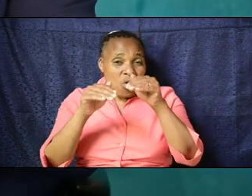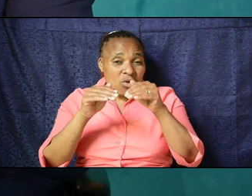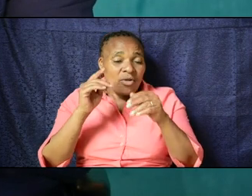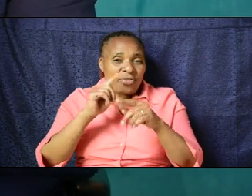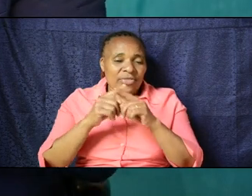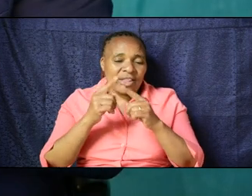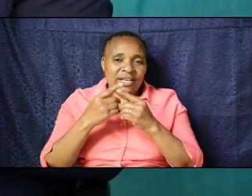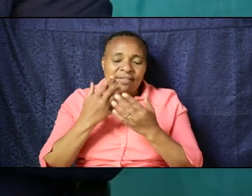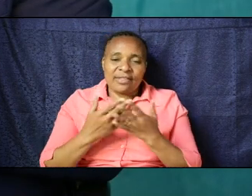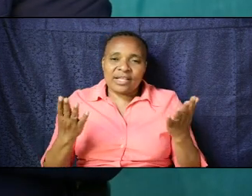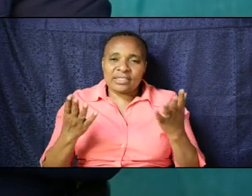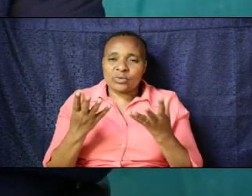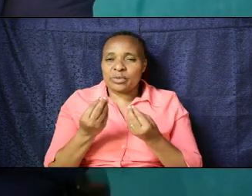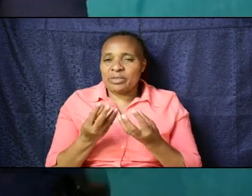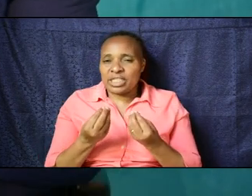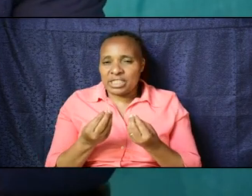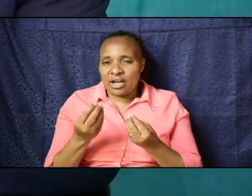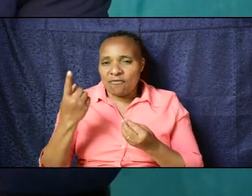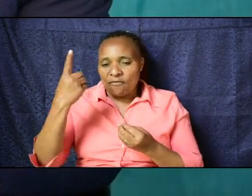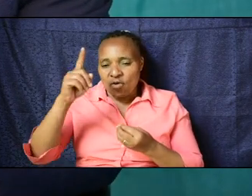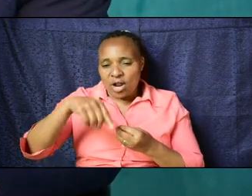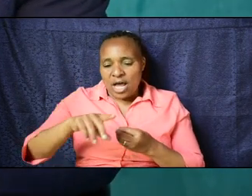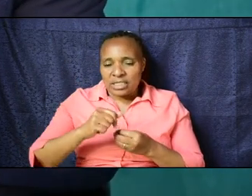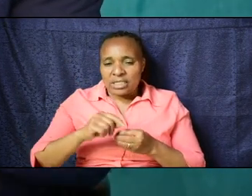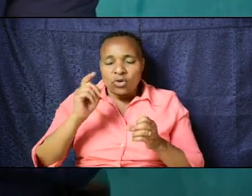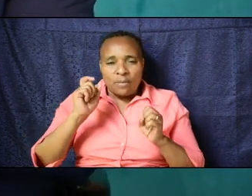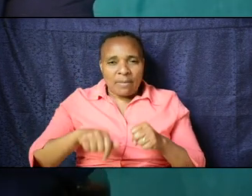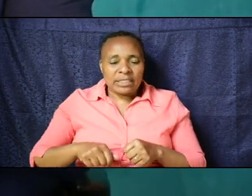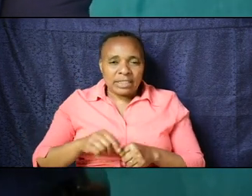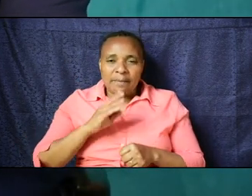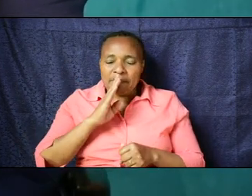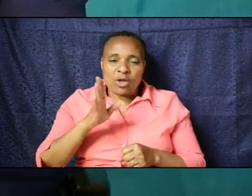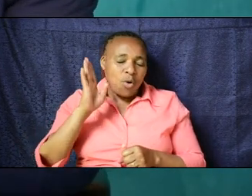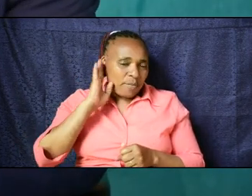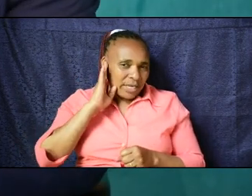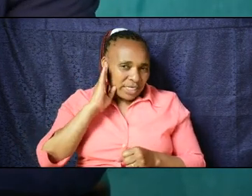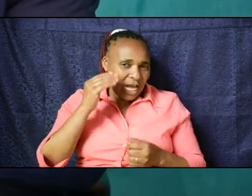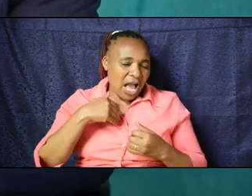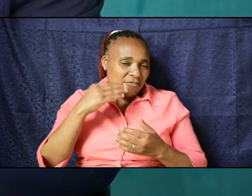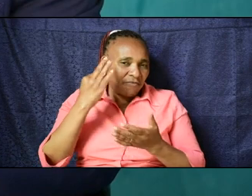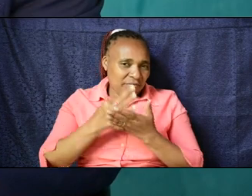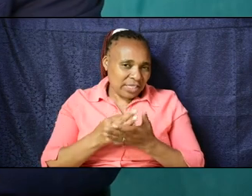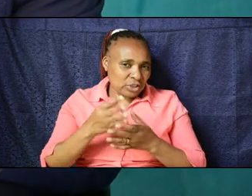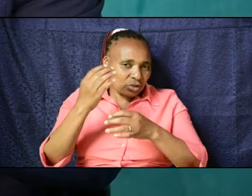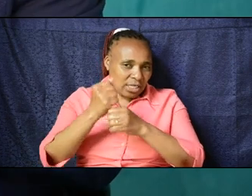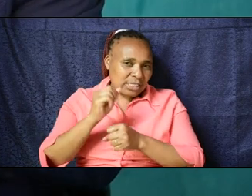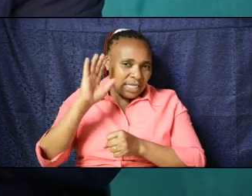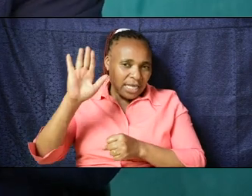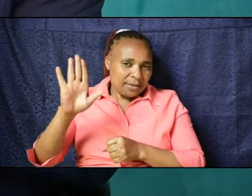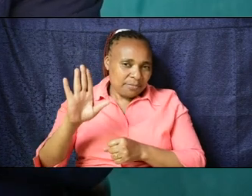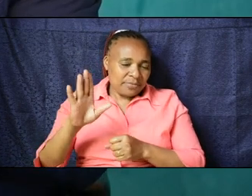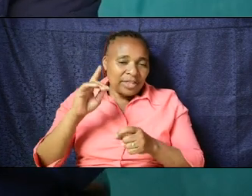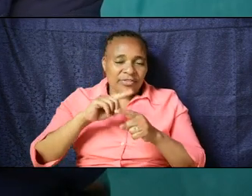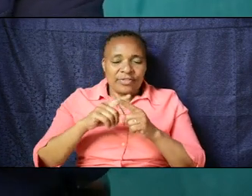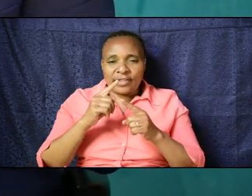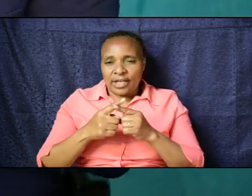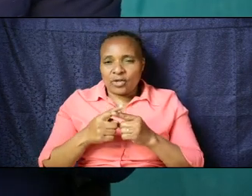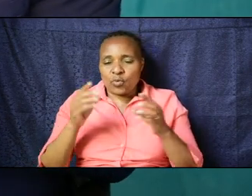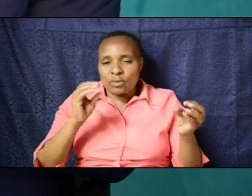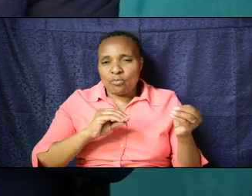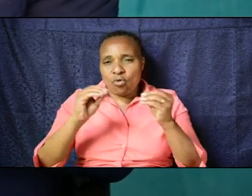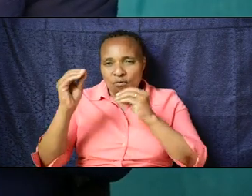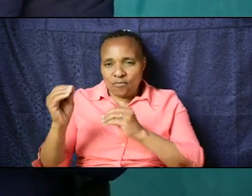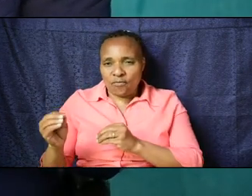then things will be easier for us. We have to be obedient to him, and then we have to have faith in him and trust in him, and then we